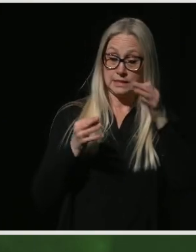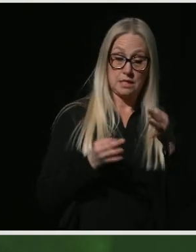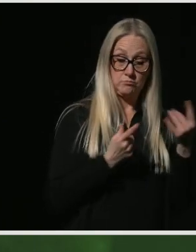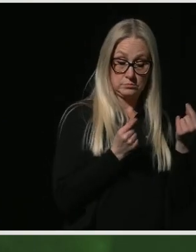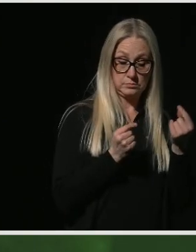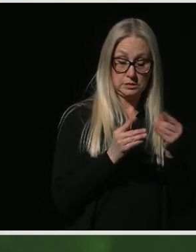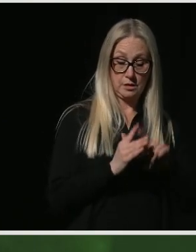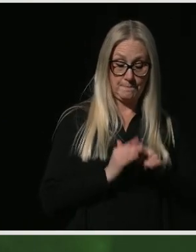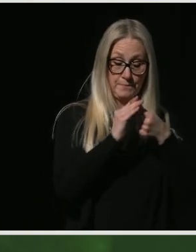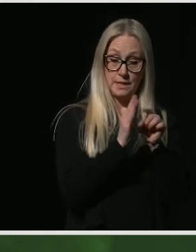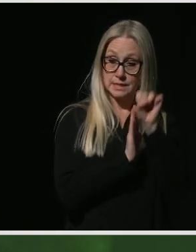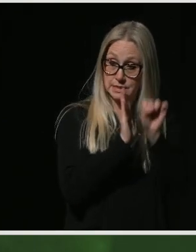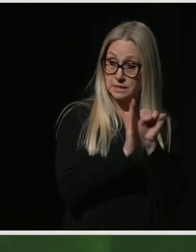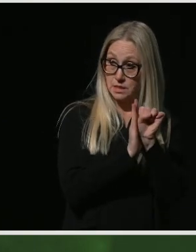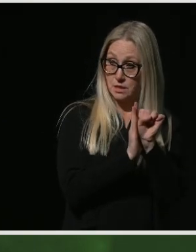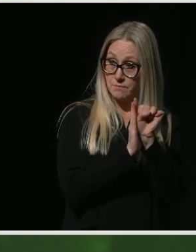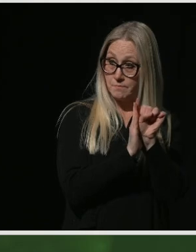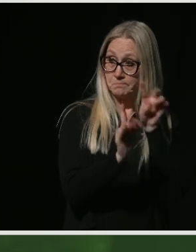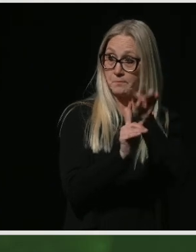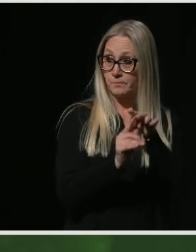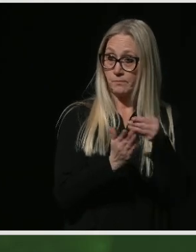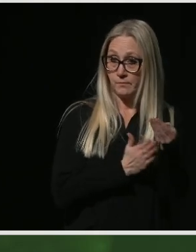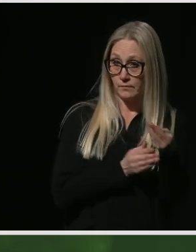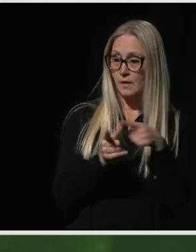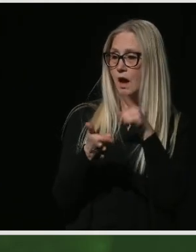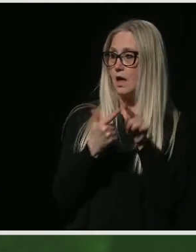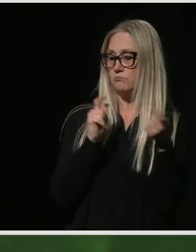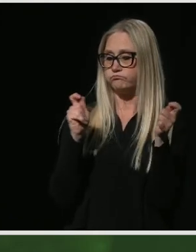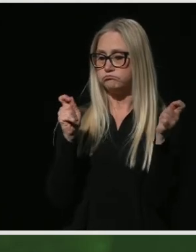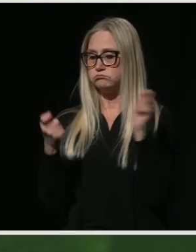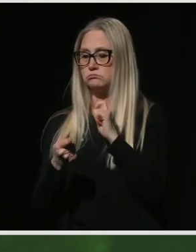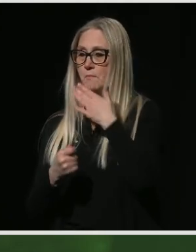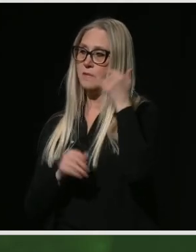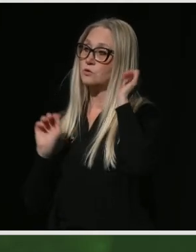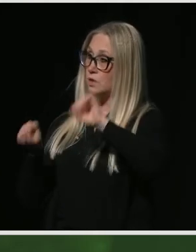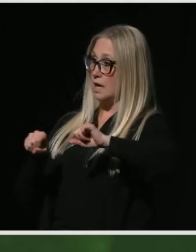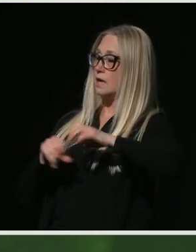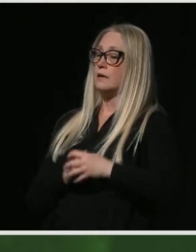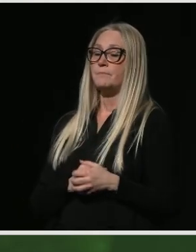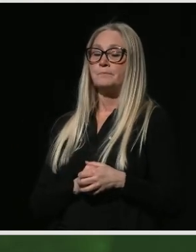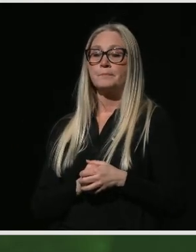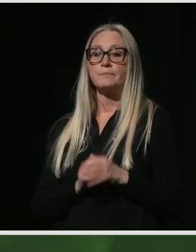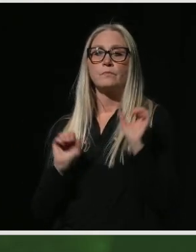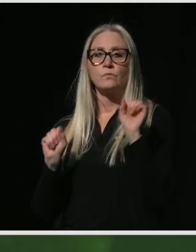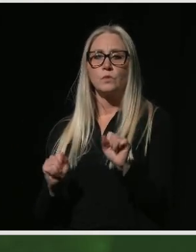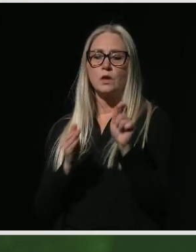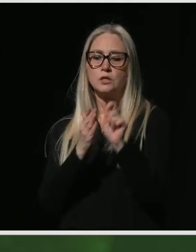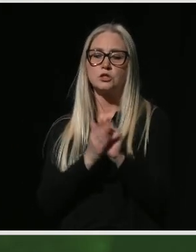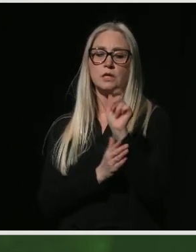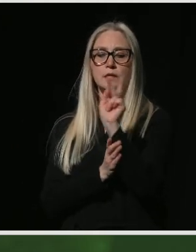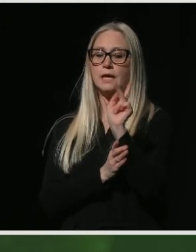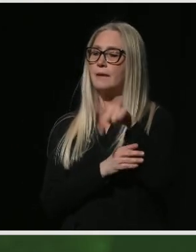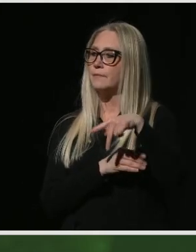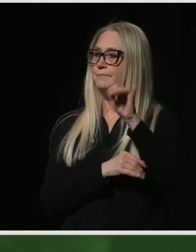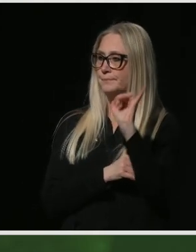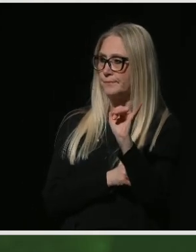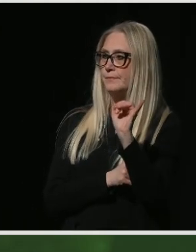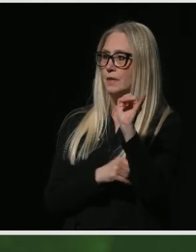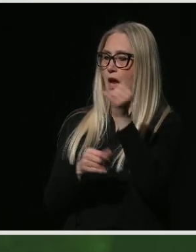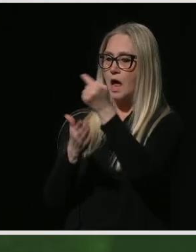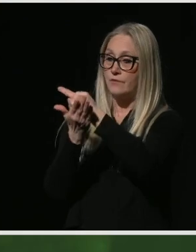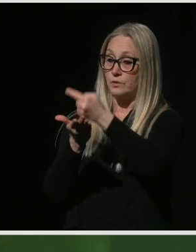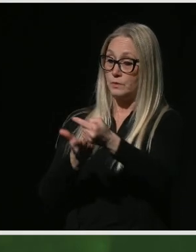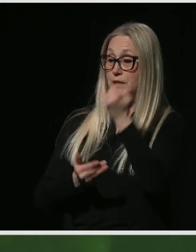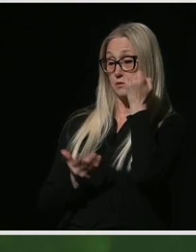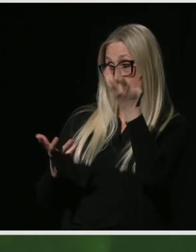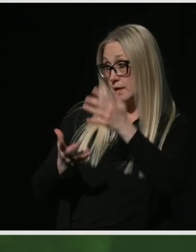going to apply, and then adjusting best you can. You can actually check your KPIs or your nutrient concentrations every week if you want